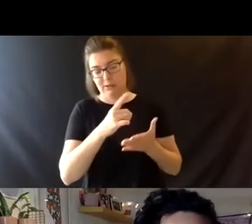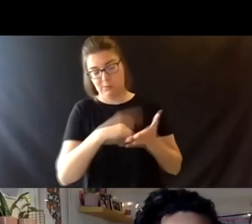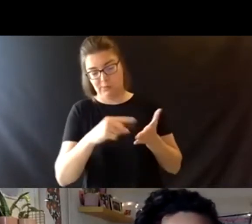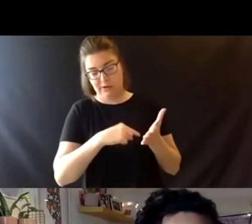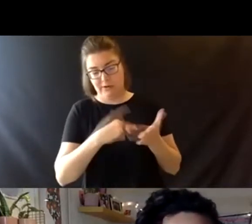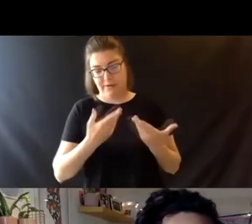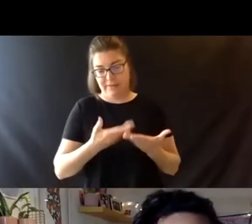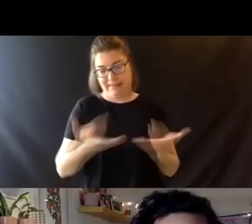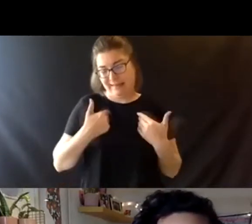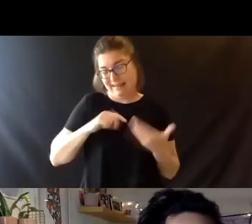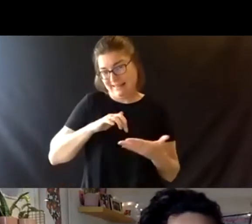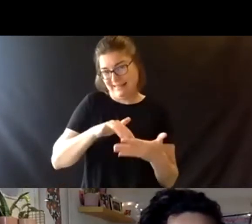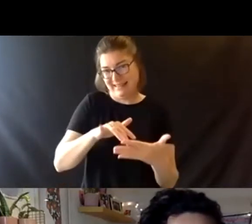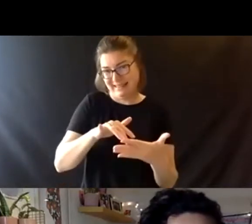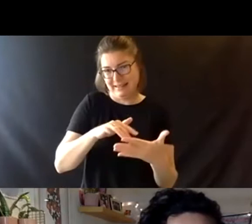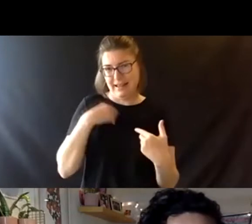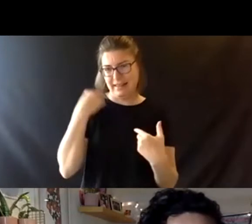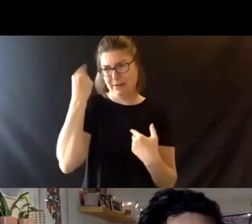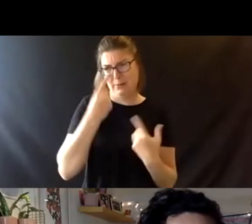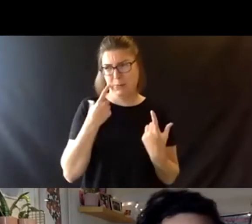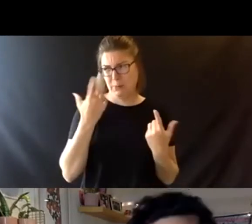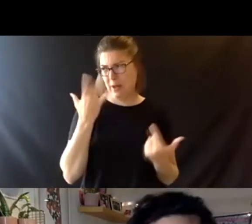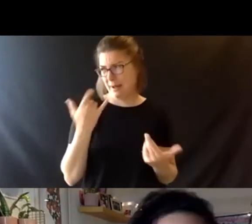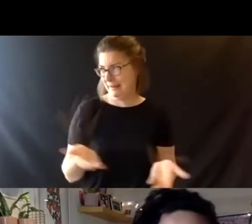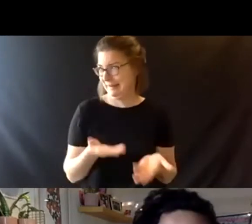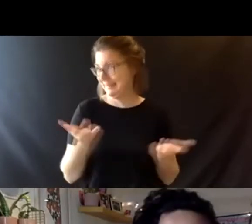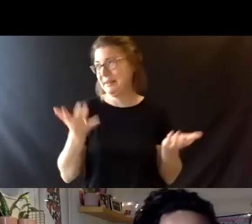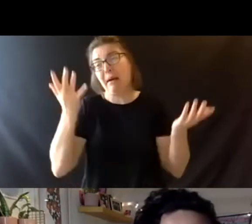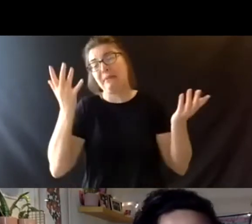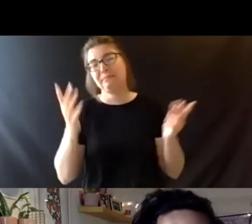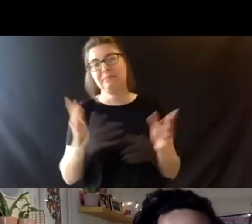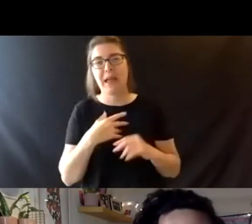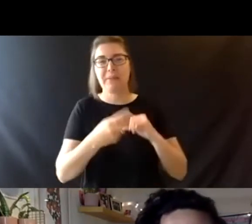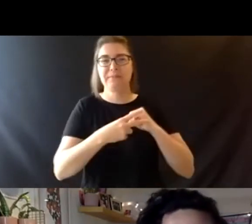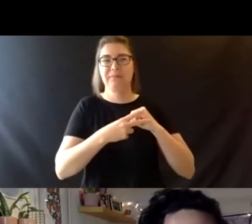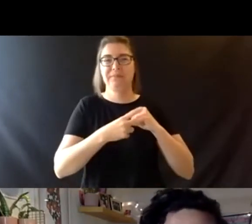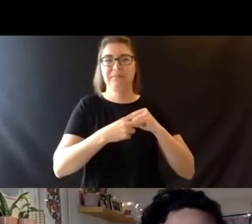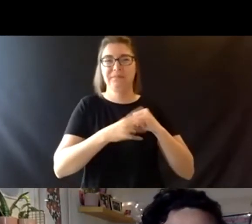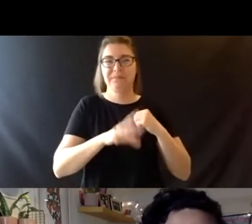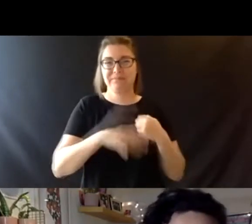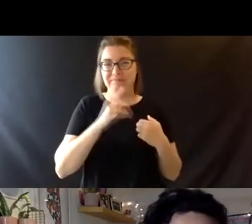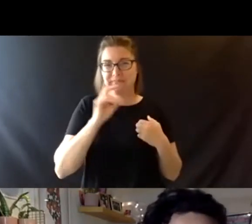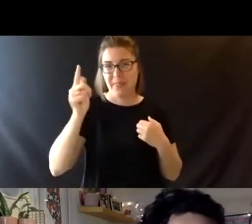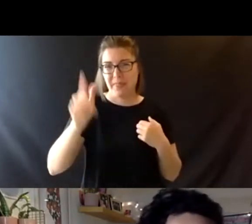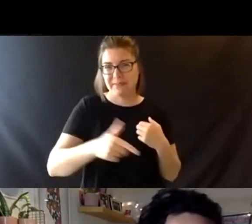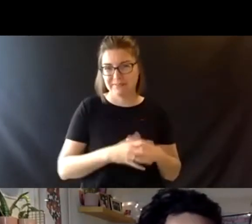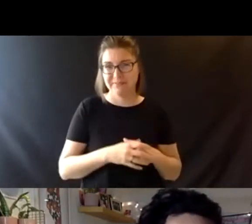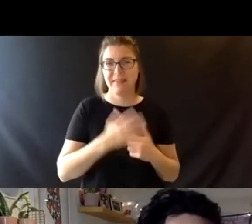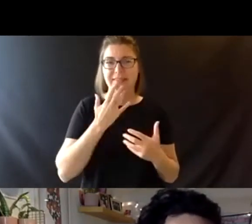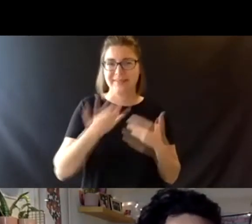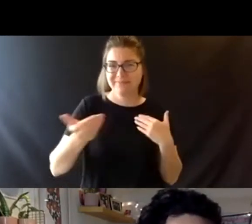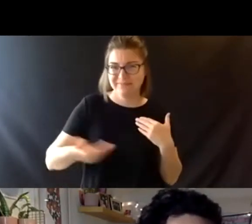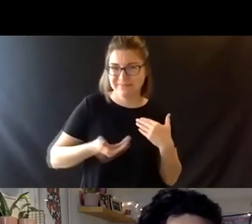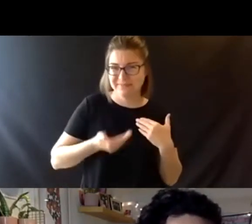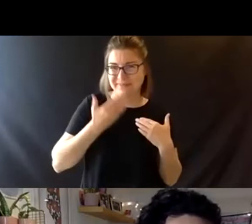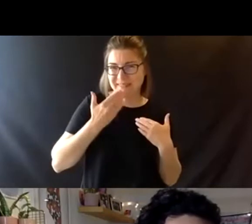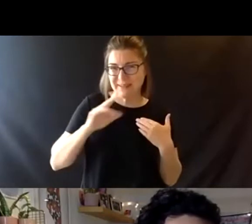I study, and then I wonder what I'm doing here, but I'll save that for another conversation. Thanks so much for the introduction,